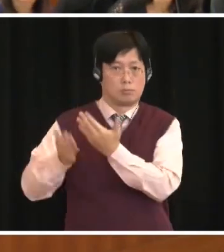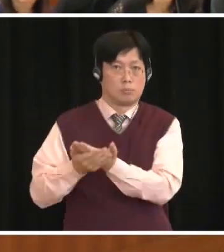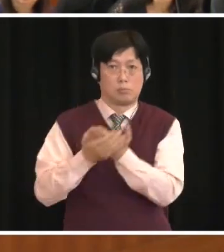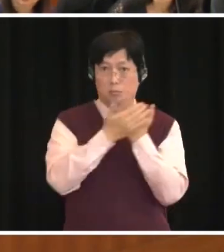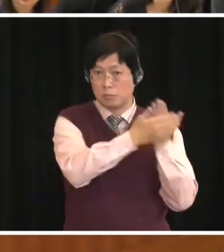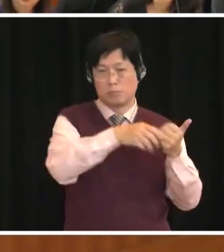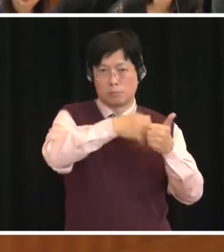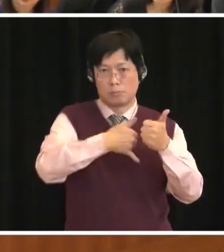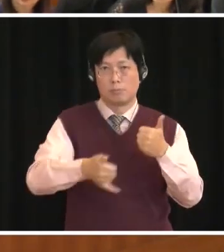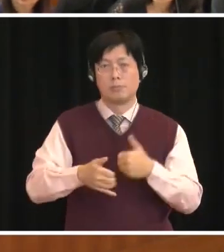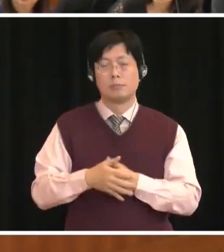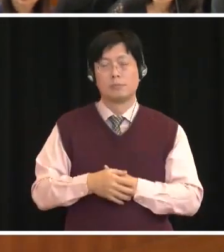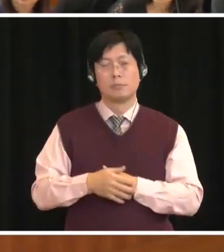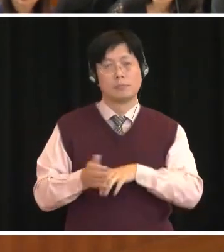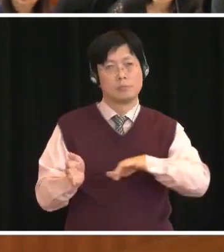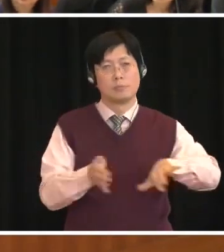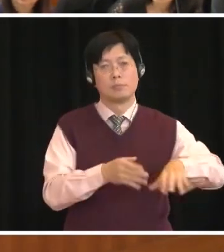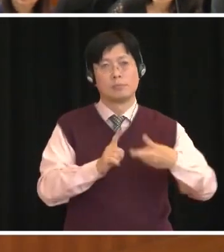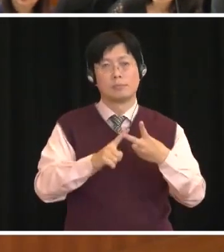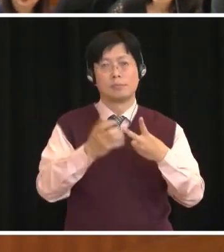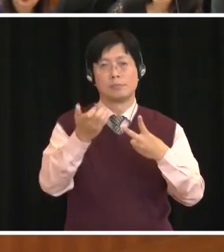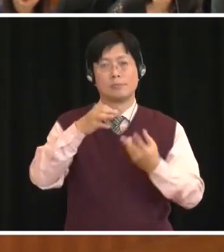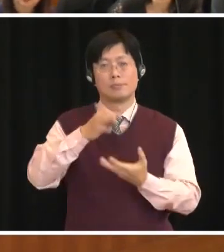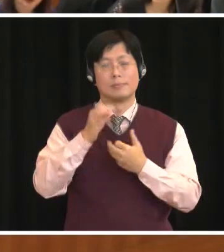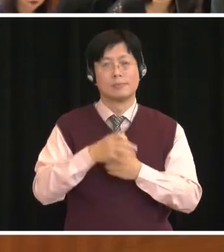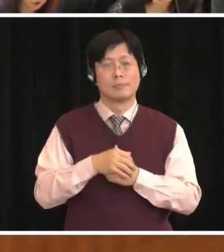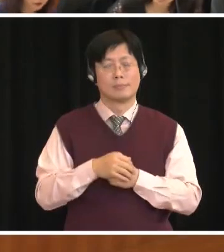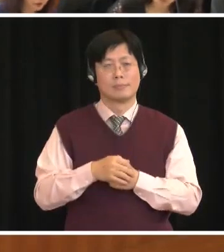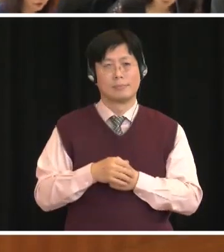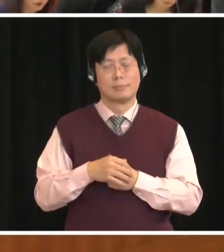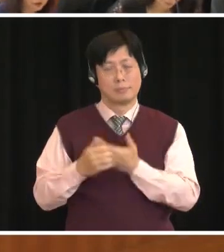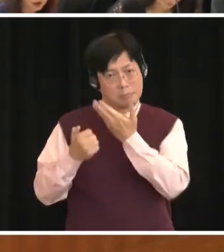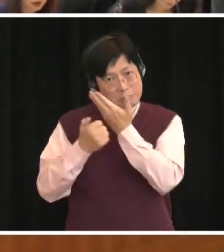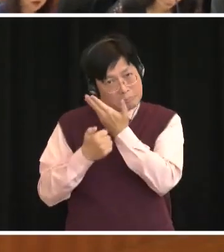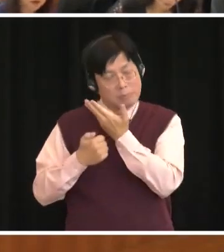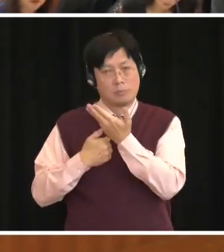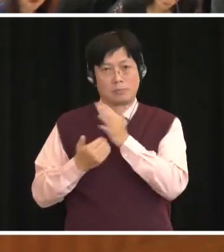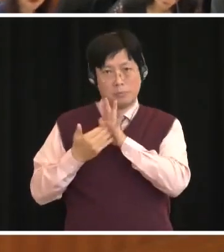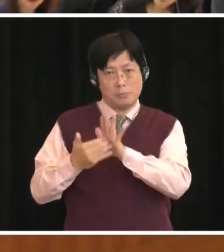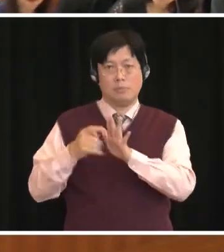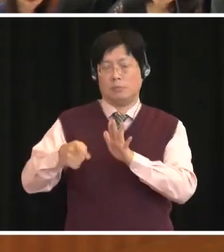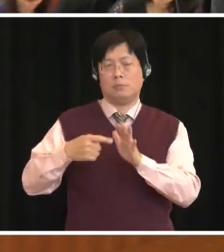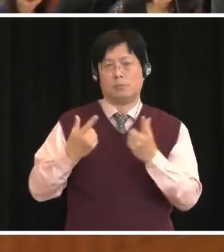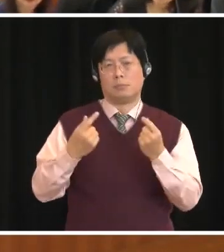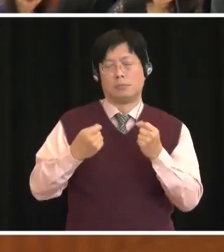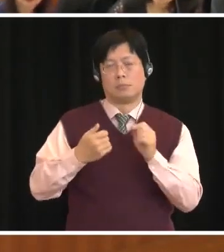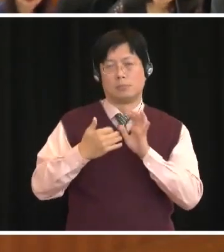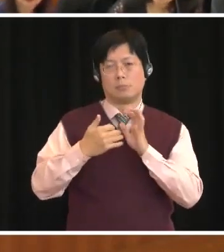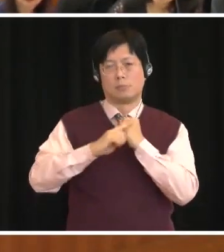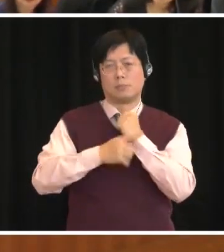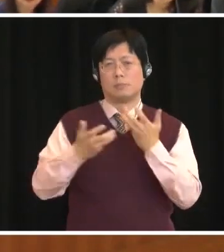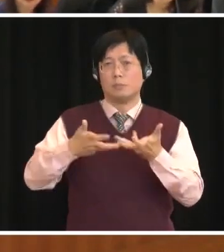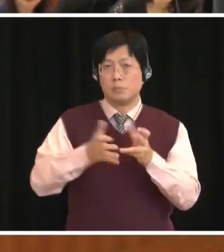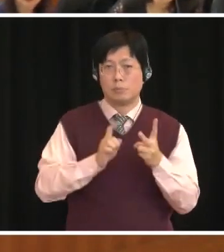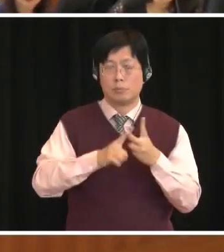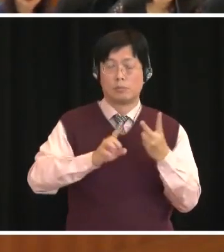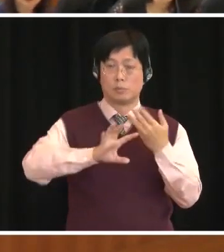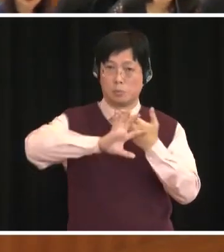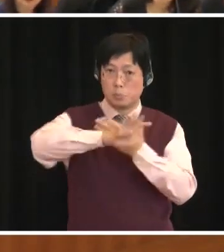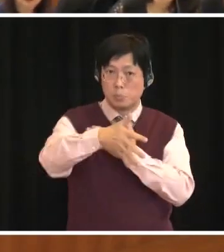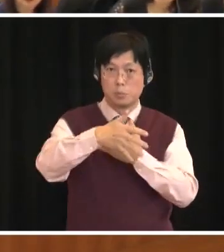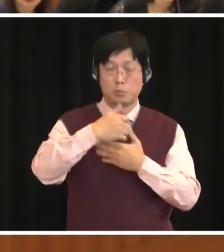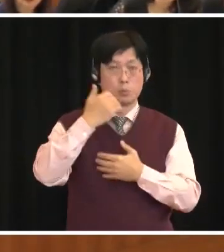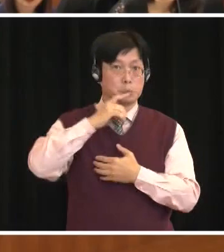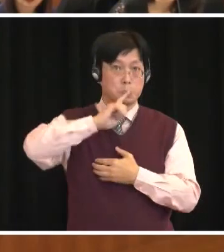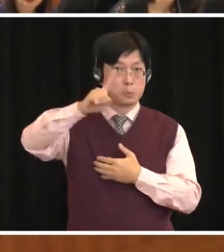be collected before 2 p.m. and please submit it to our secretariat, and such data will be